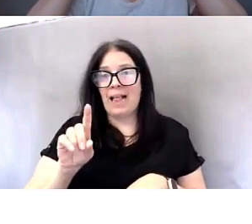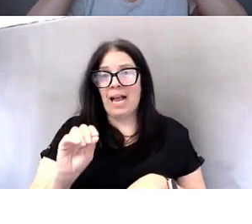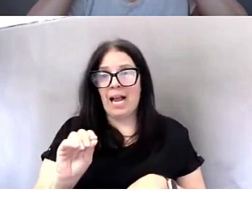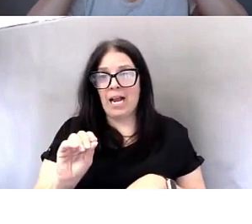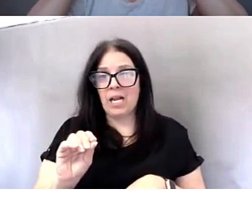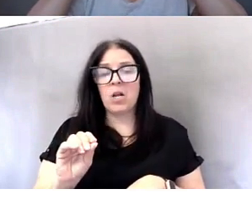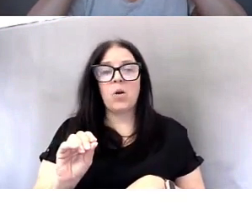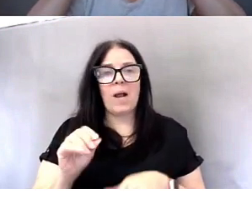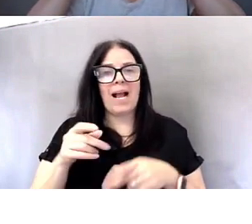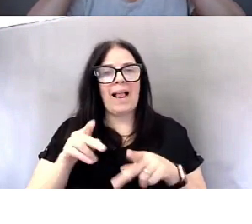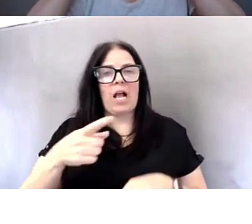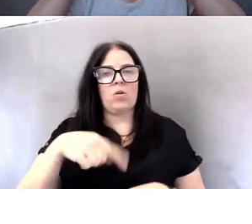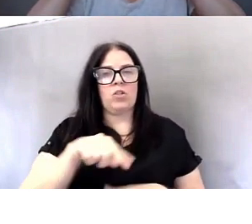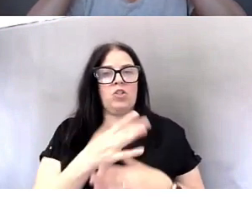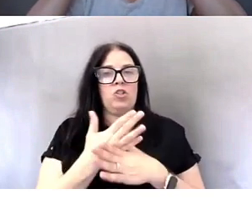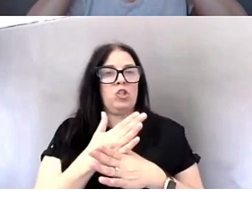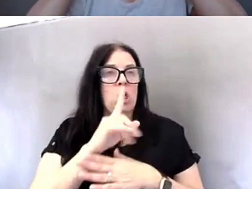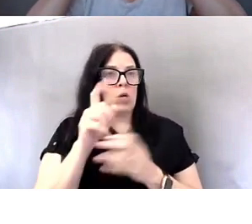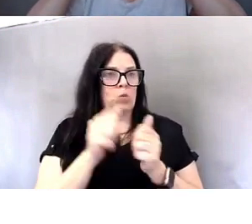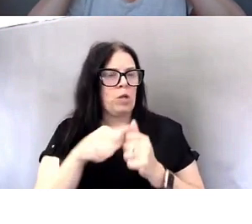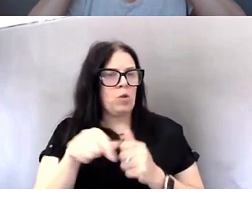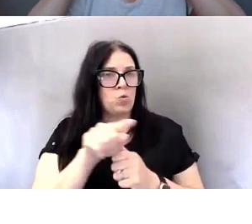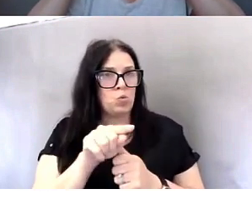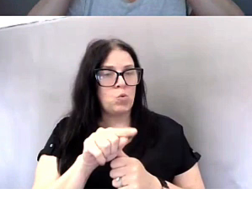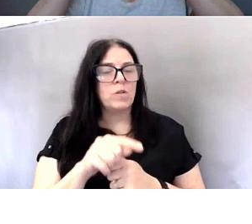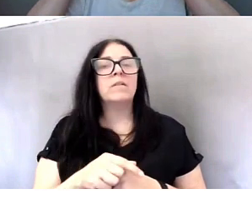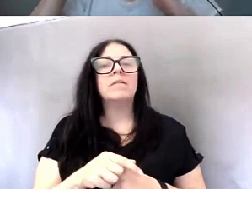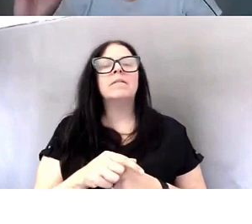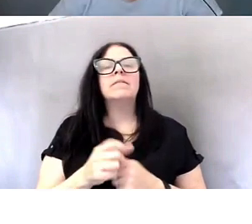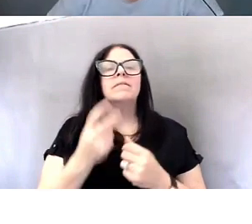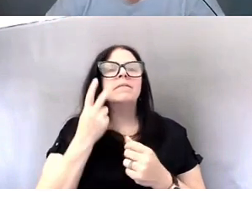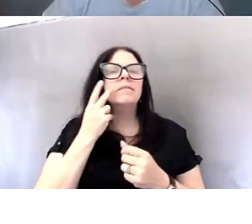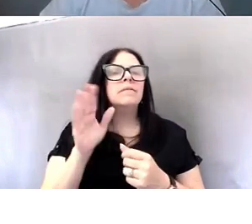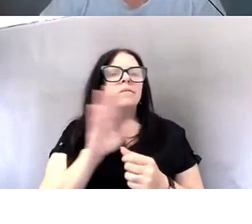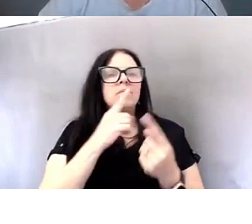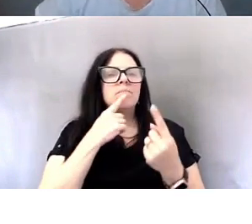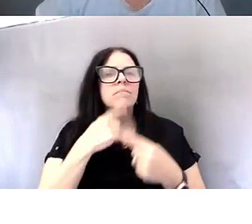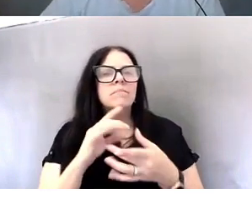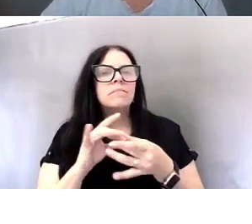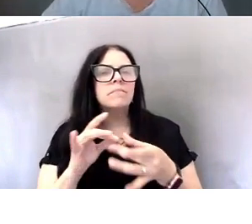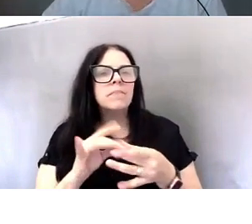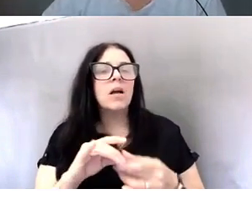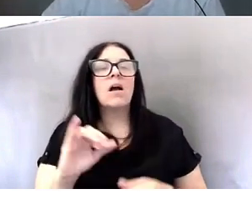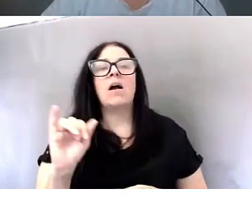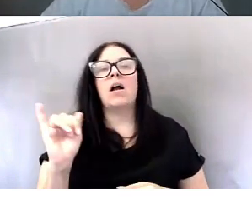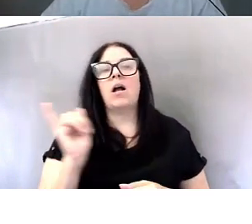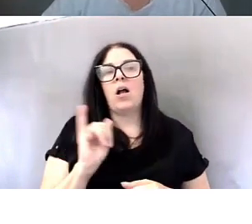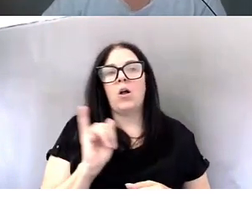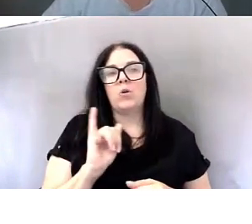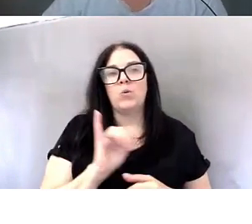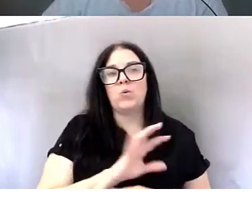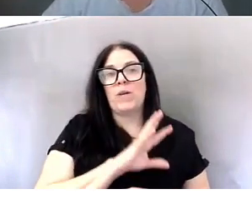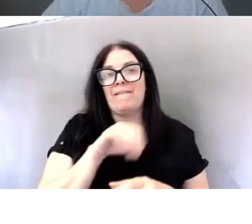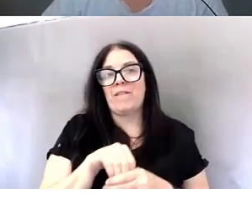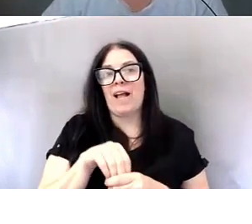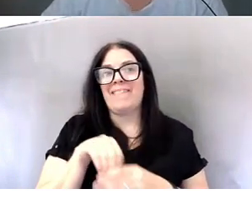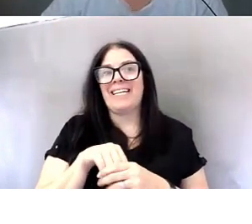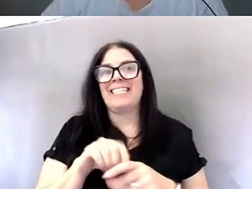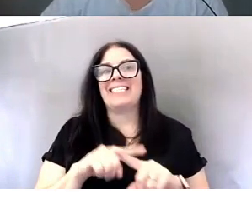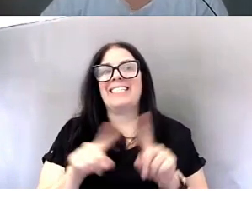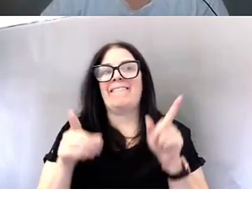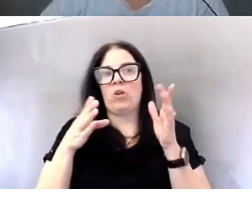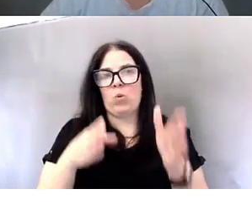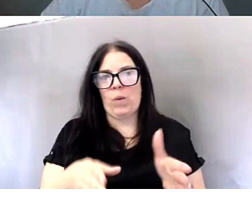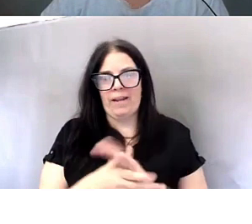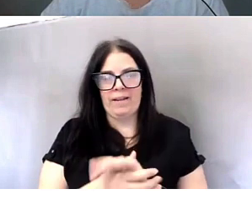with you and get your feedback and ideas, and also to involve you in a different way. So you'll be able to